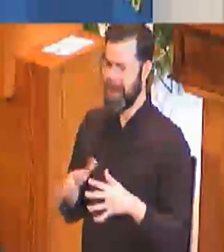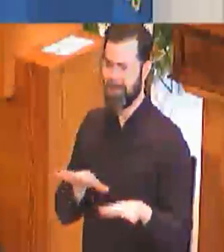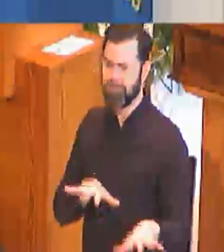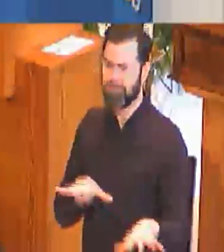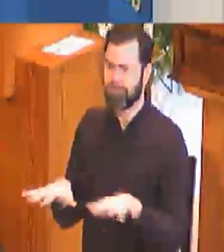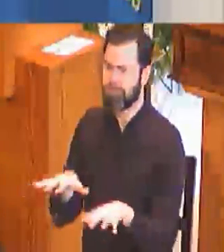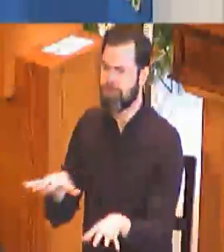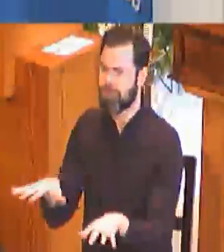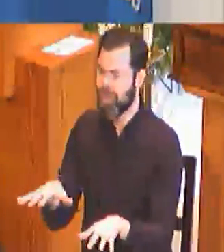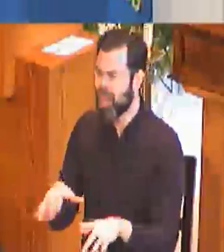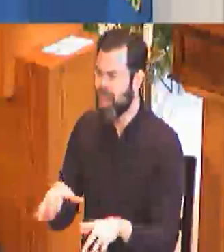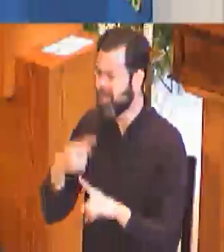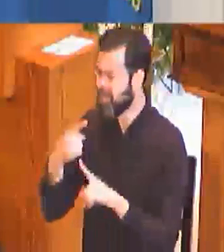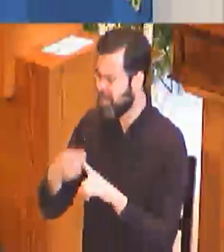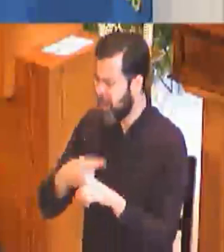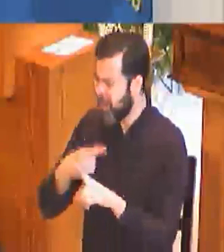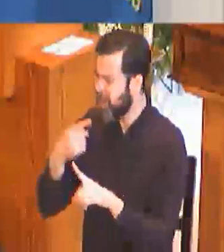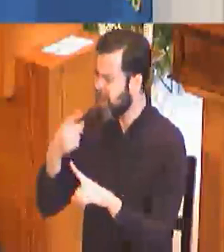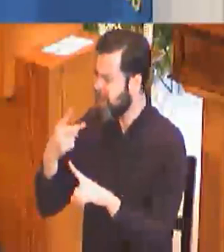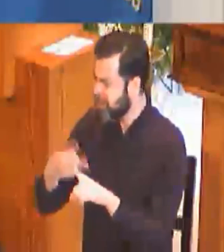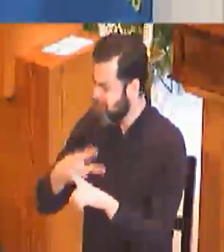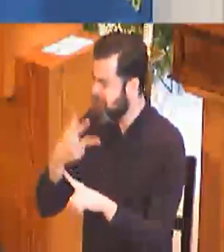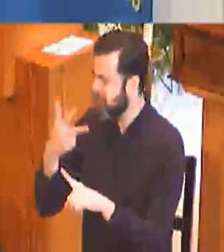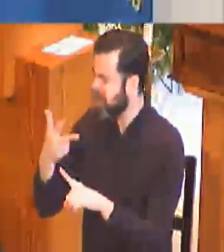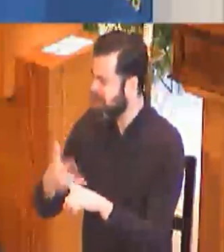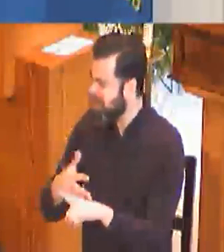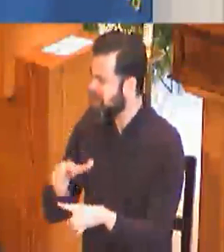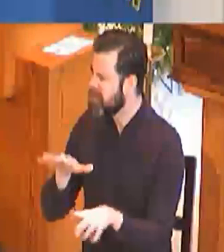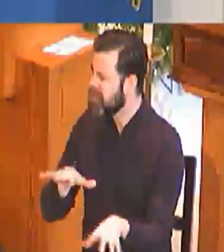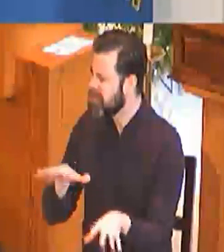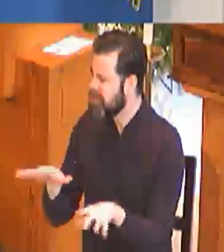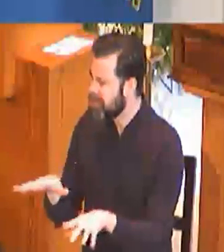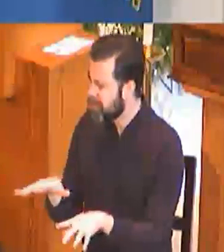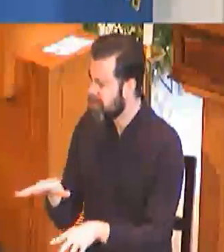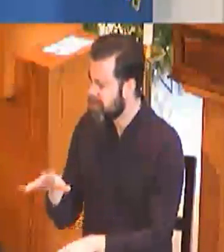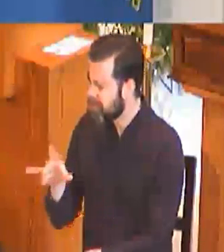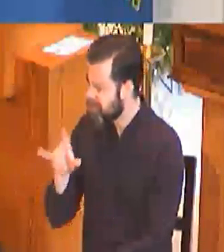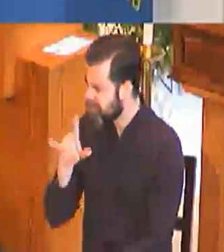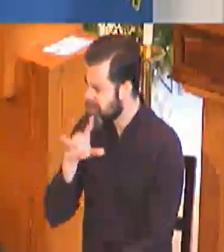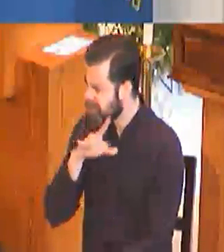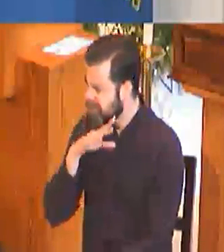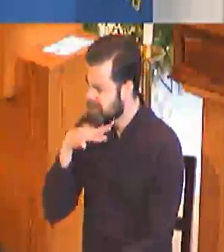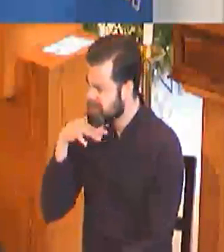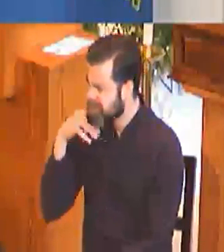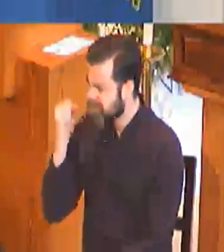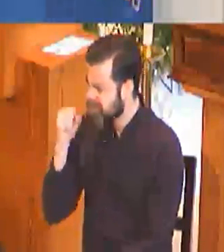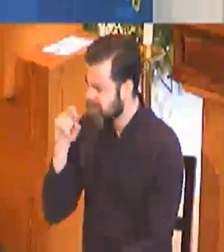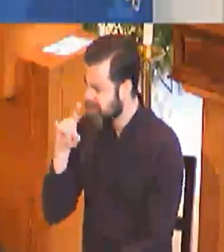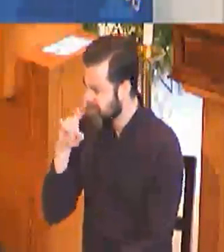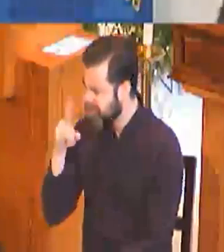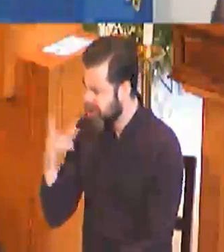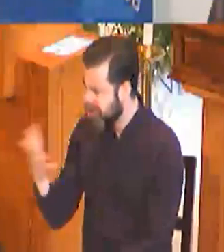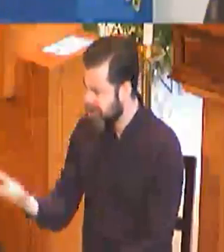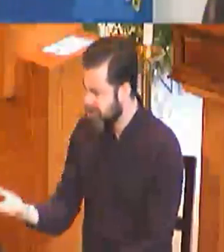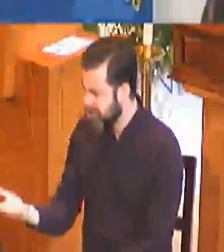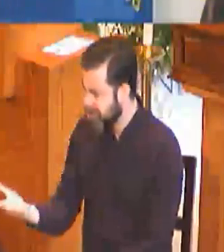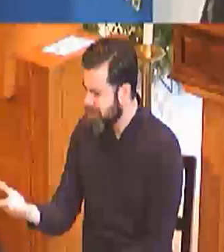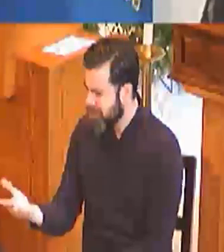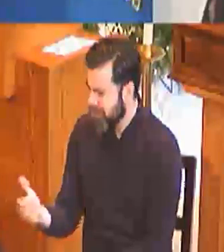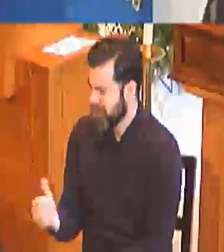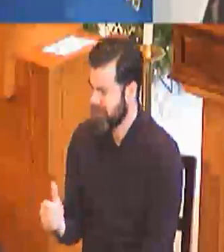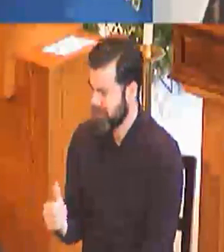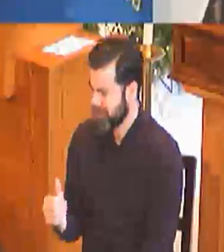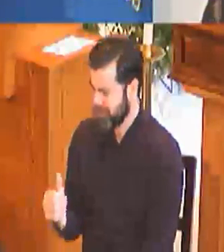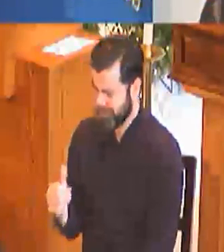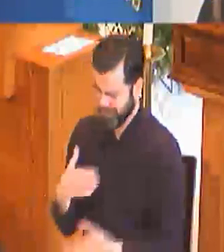However, as the months went by, it got kind of old. It got kind of boring, and it wasn't such a pleasant